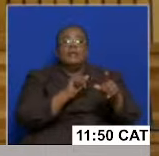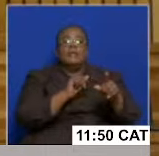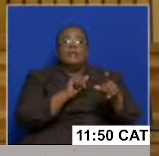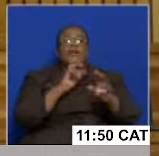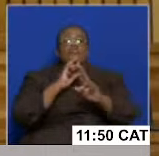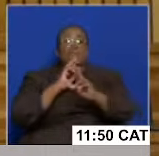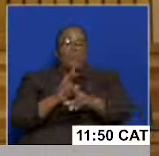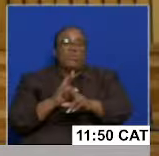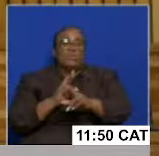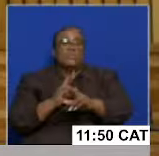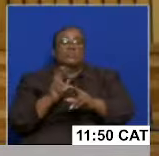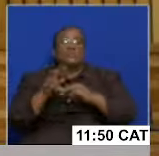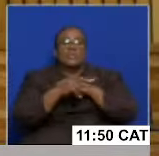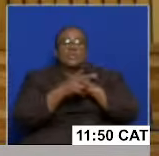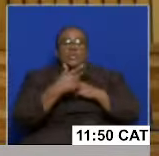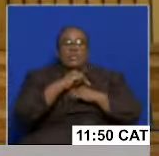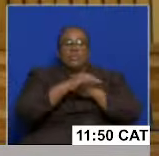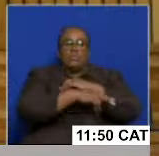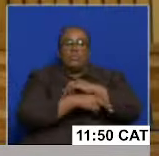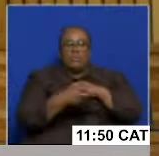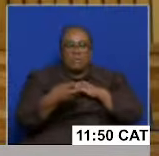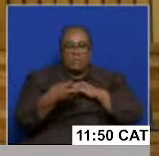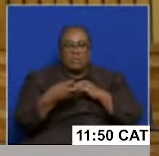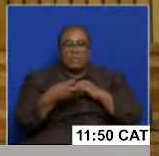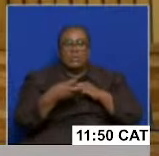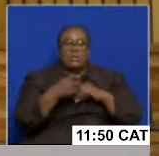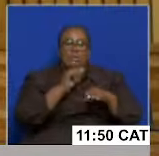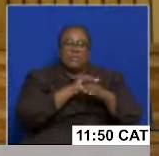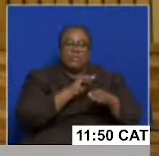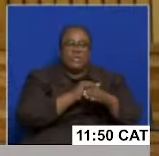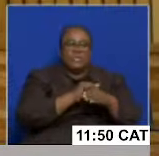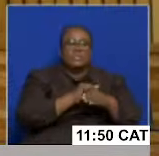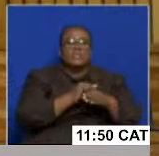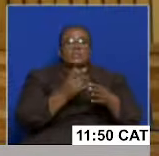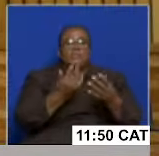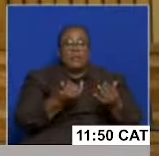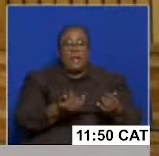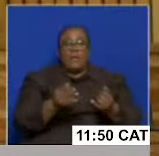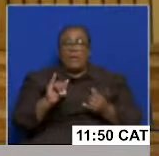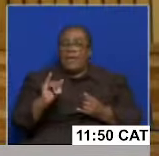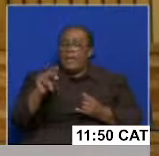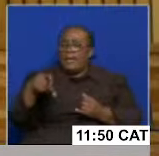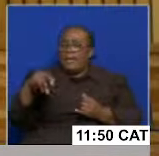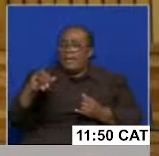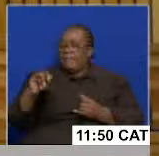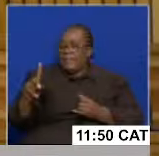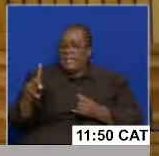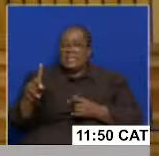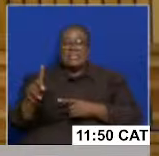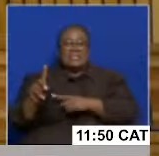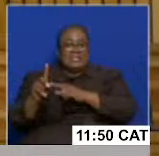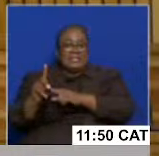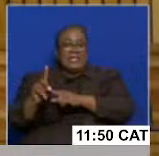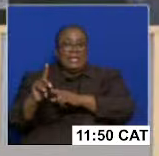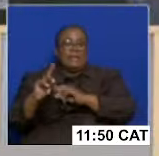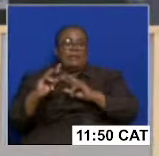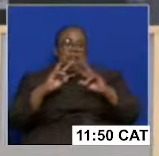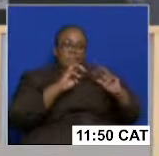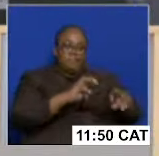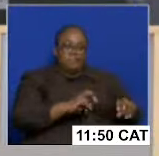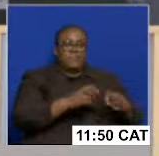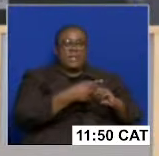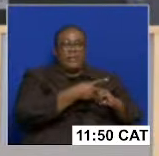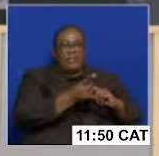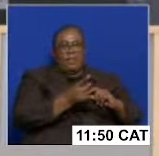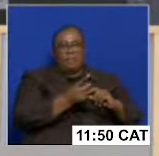the Independent Police Investigate Directorate, which is IPID, wanted to take down